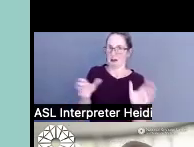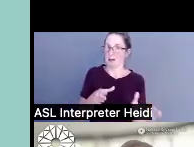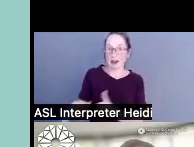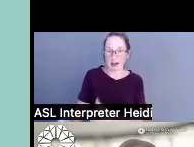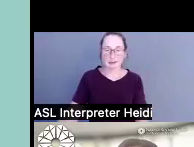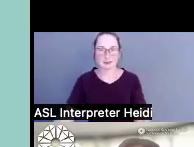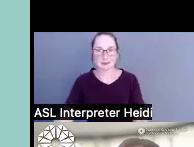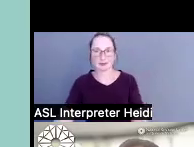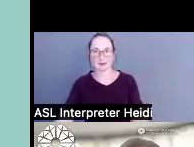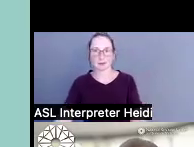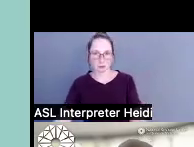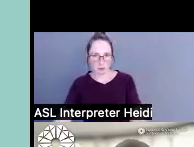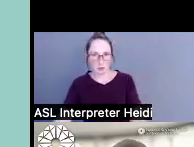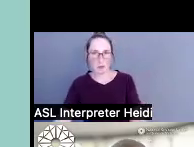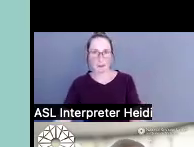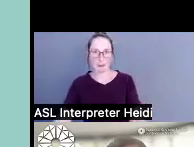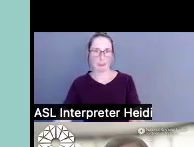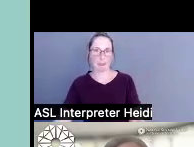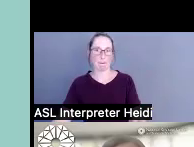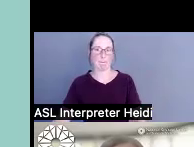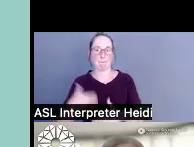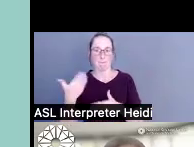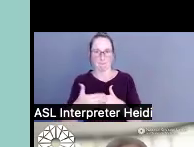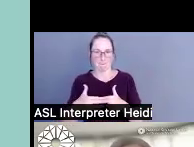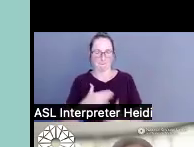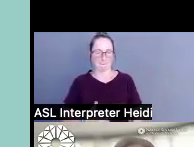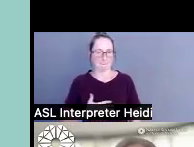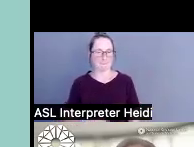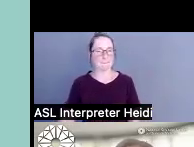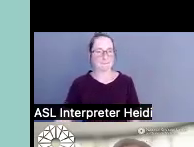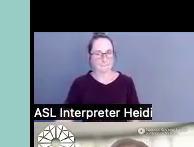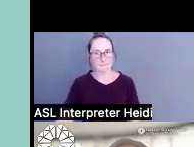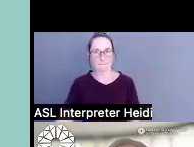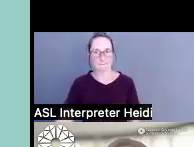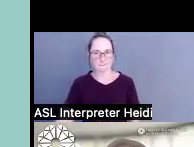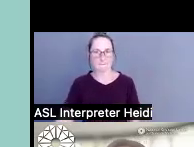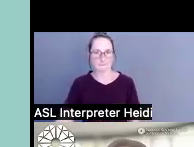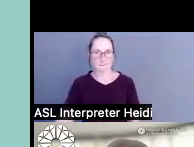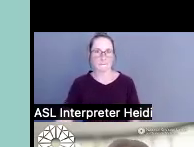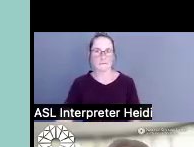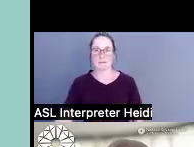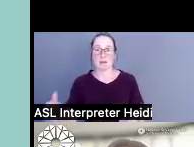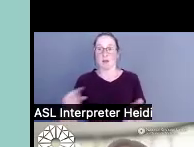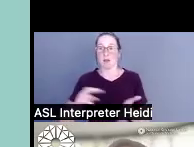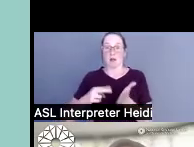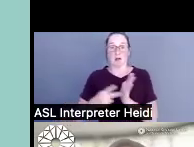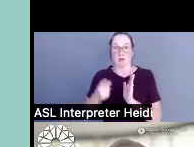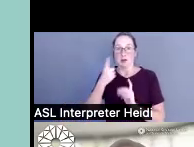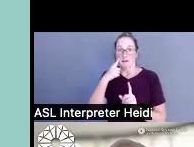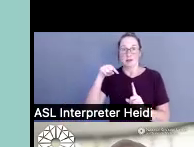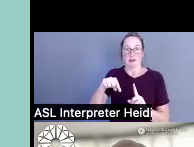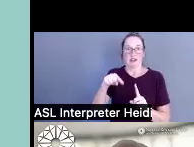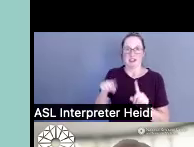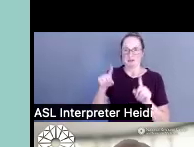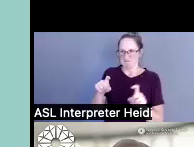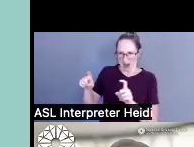Next slide, please. And so the purpose of our expanded pilot was really